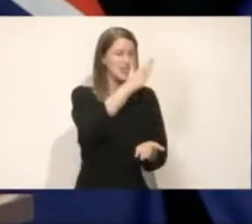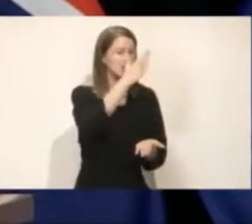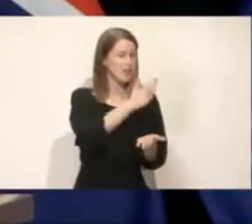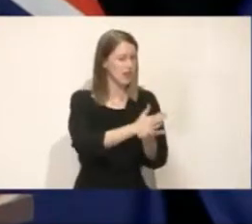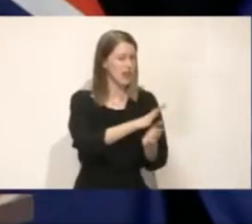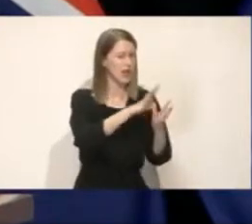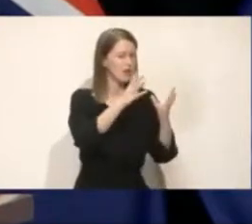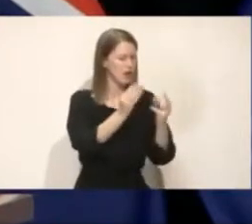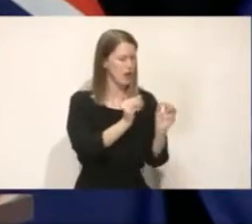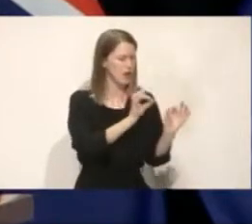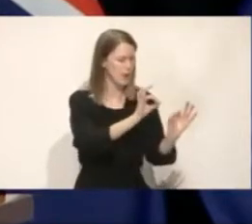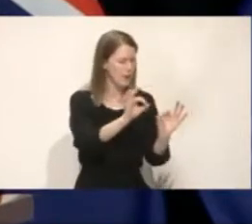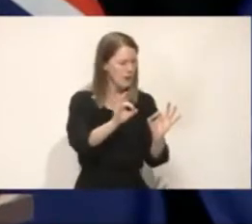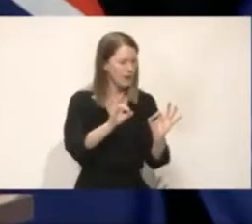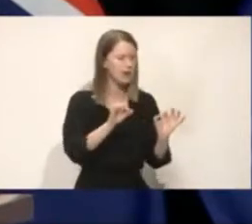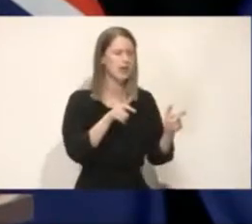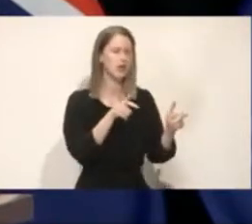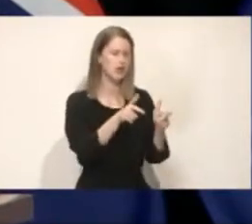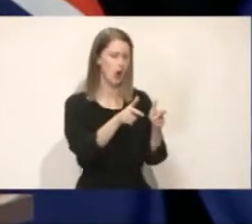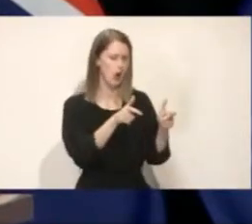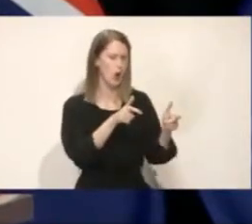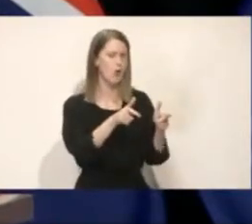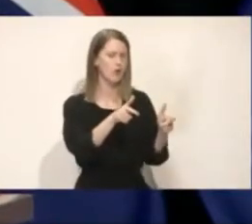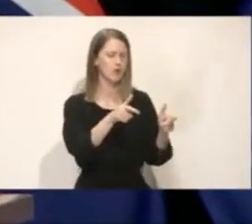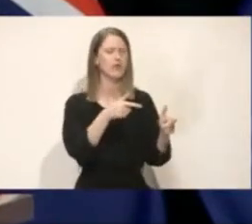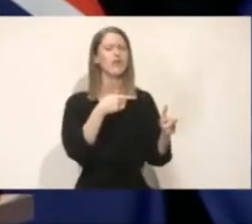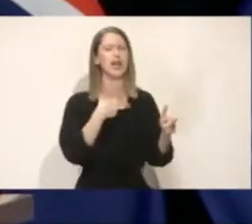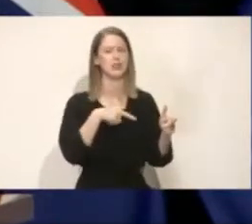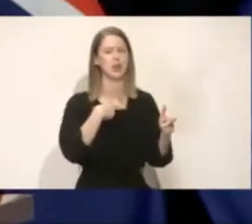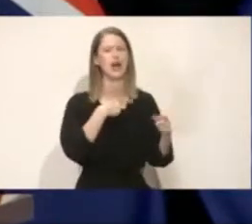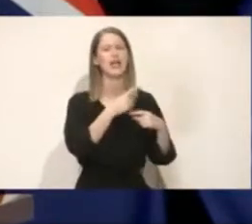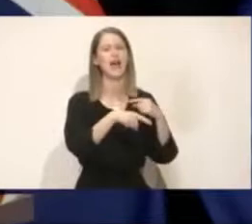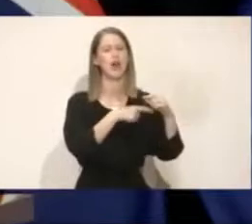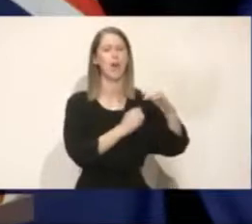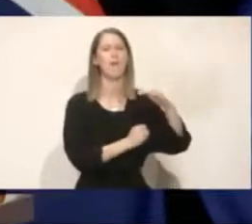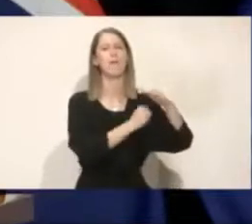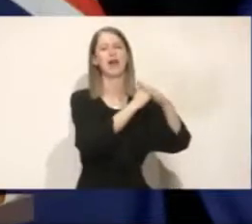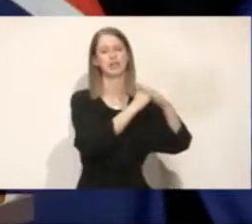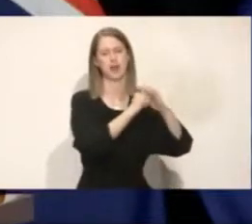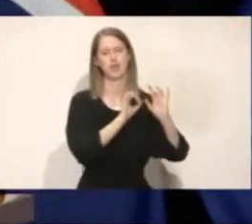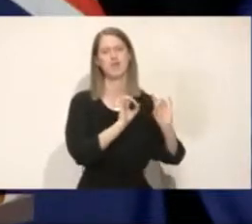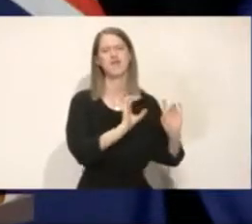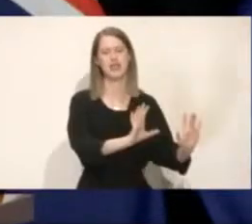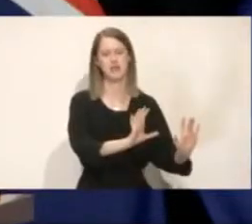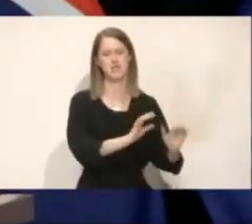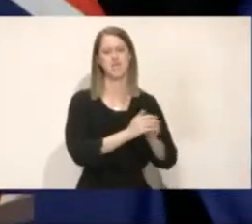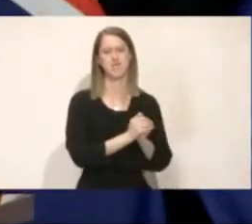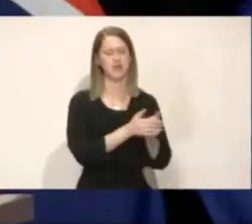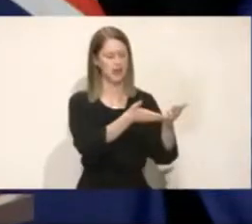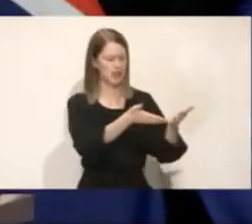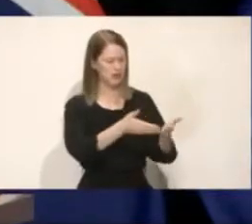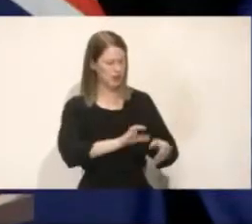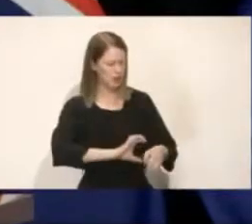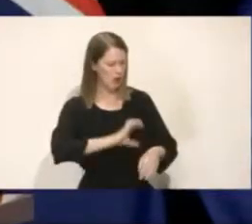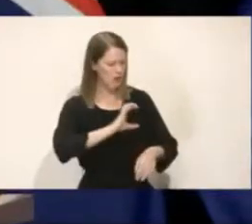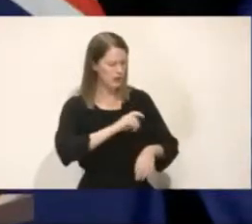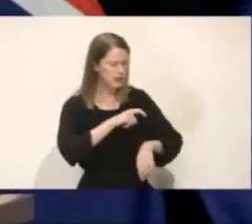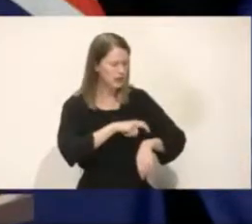everything back on track and under control as we'd like. This gives us a bit of extra time and confidence. Keep in mind, this particular